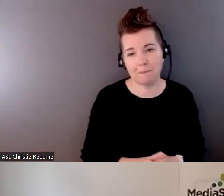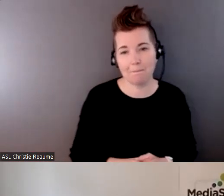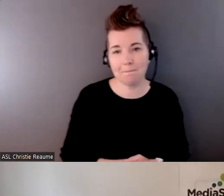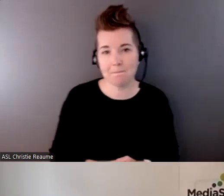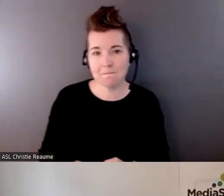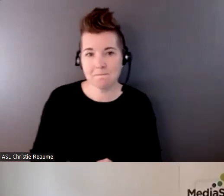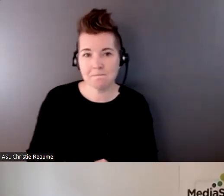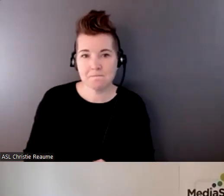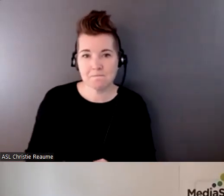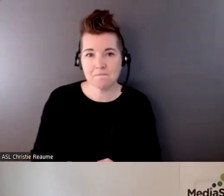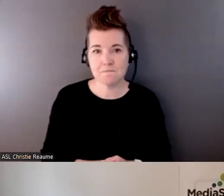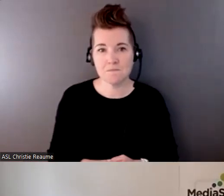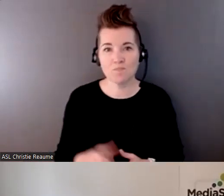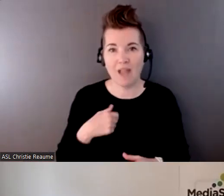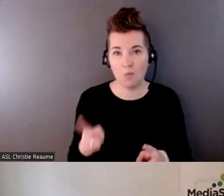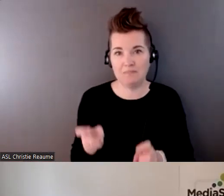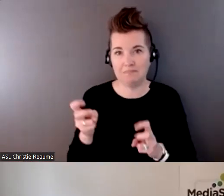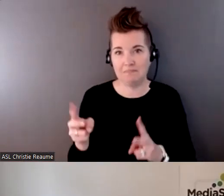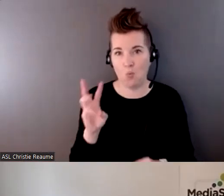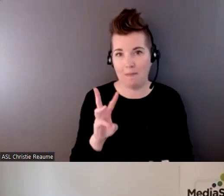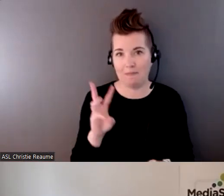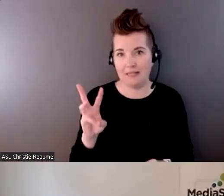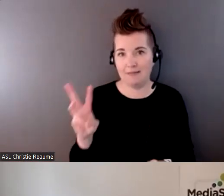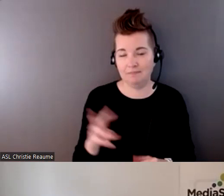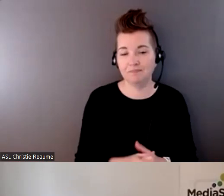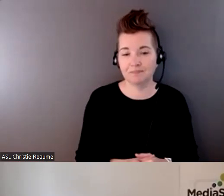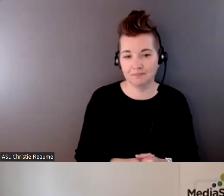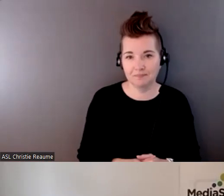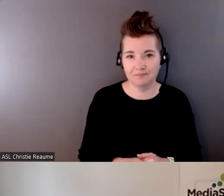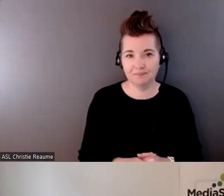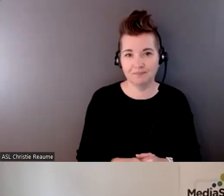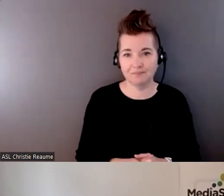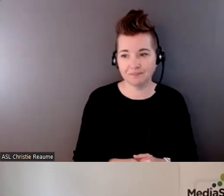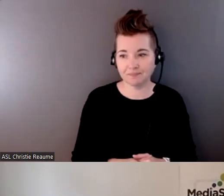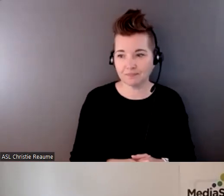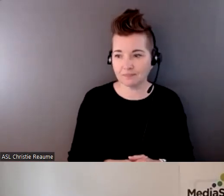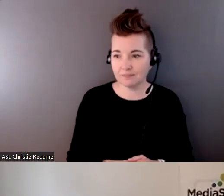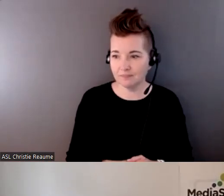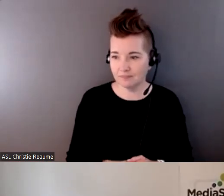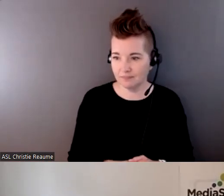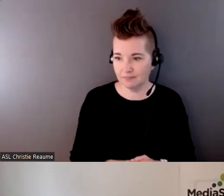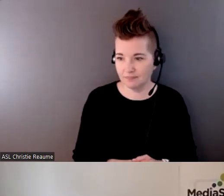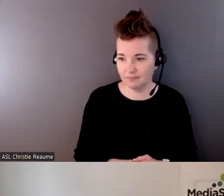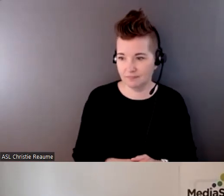I can put the the website in the in the chat box I'll just go for look for it